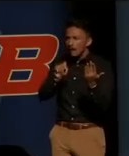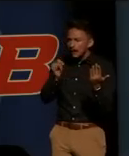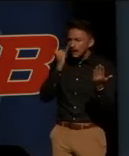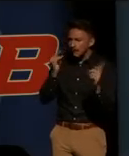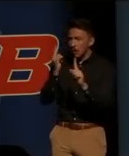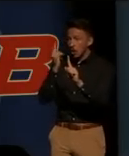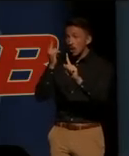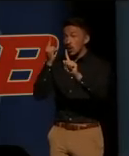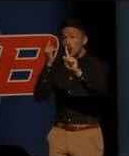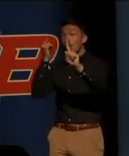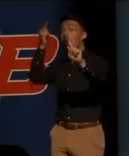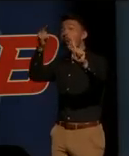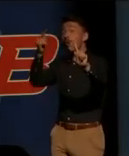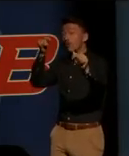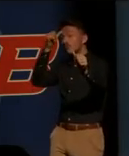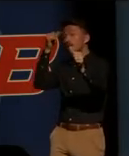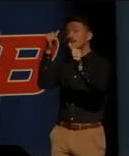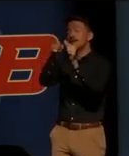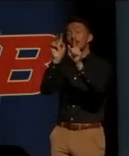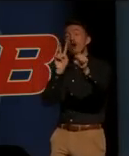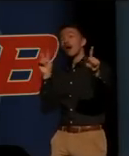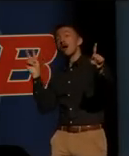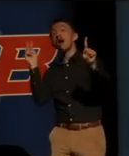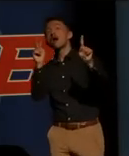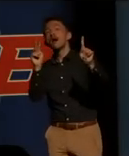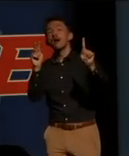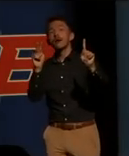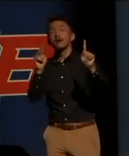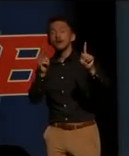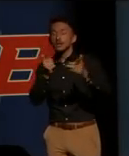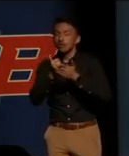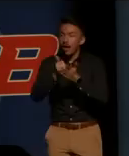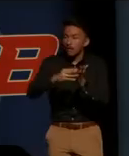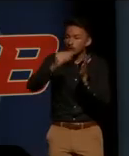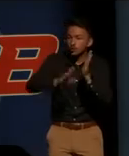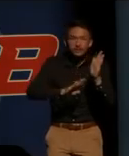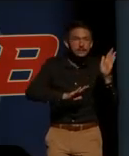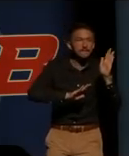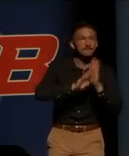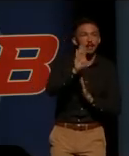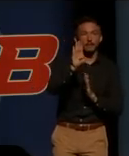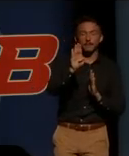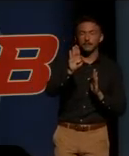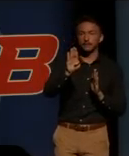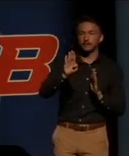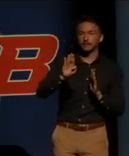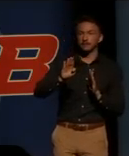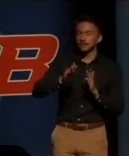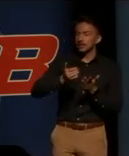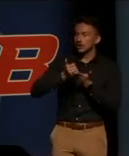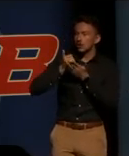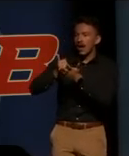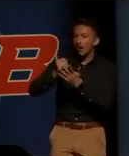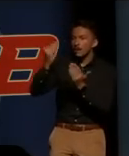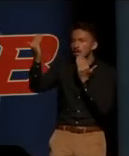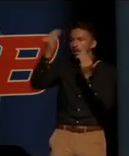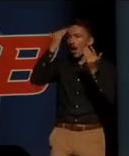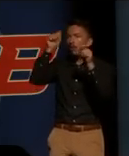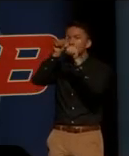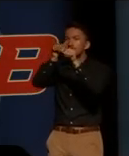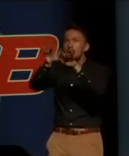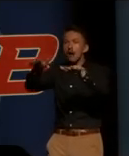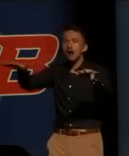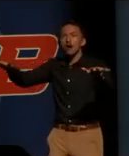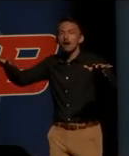goal, the development of our students, the development of new knowledge, and